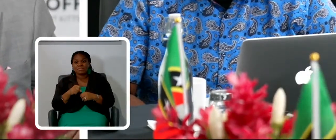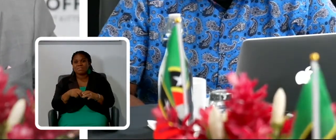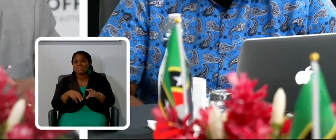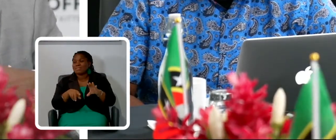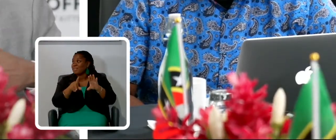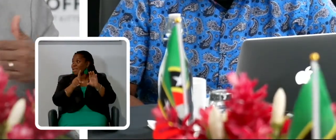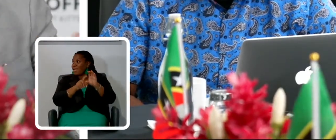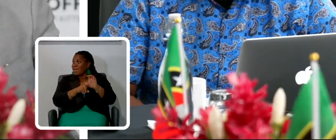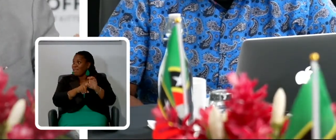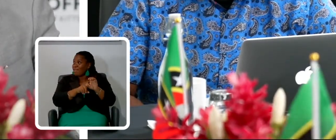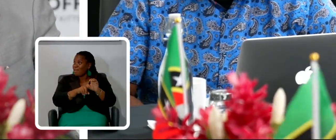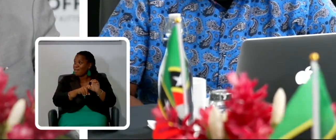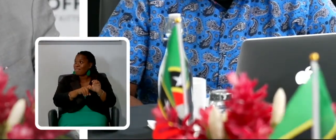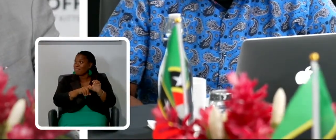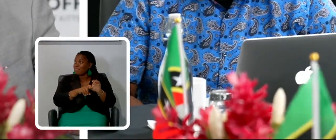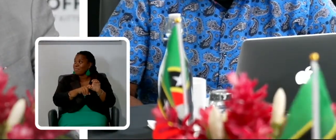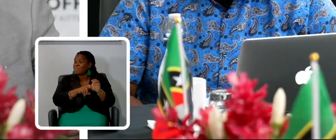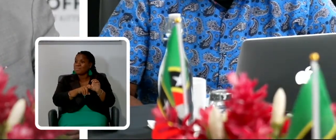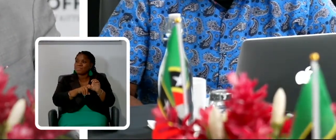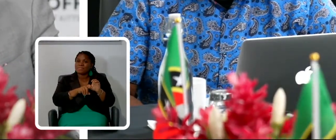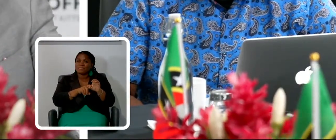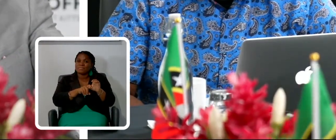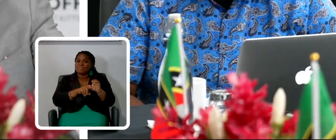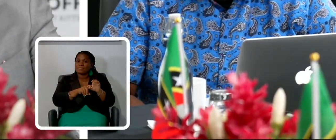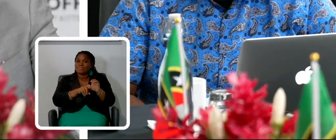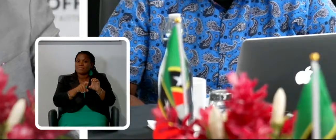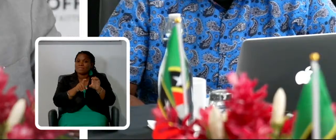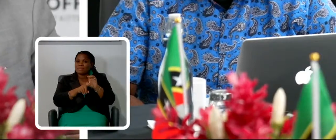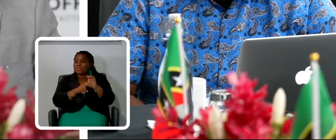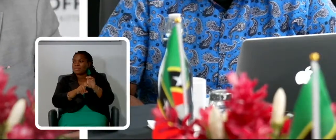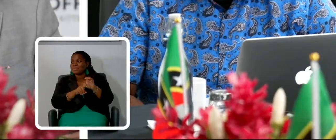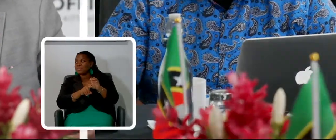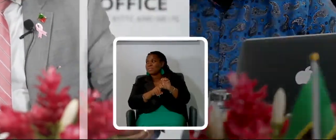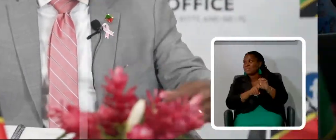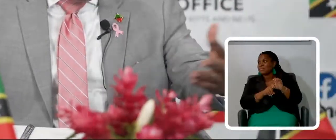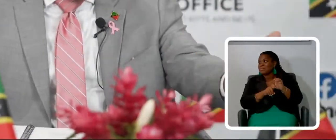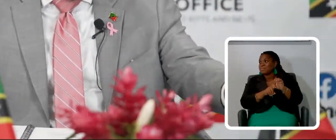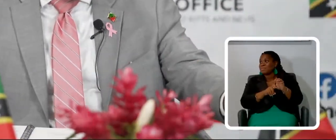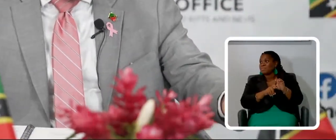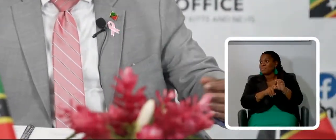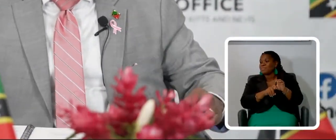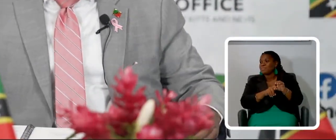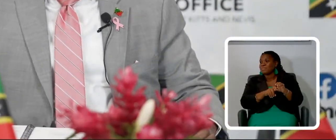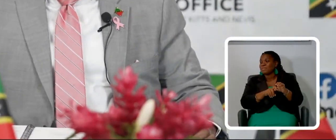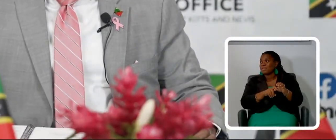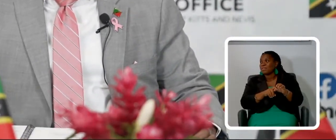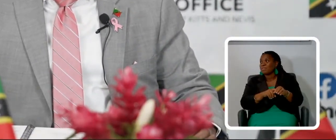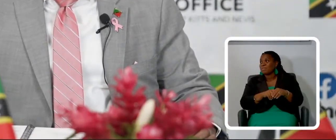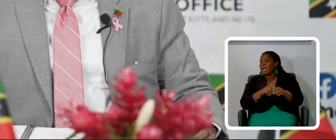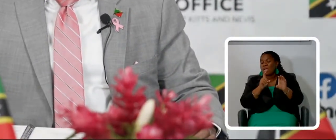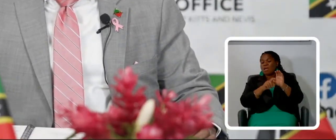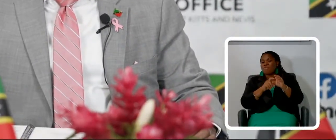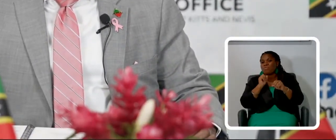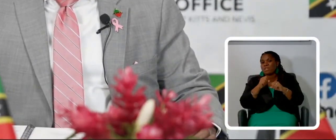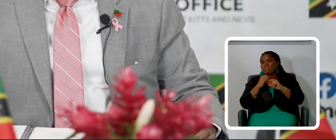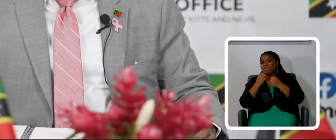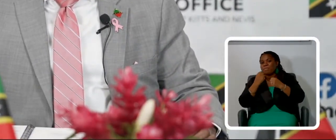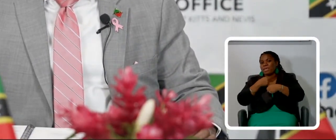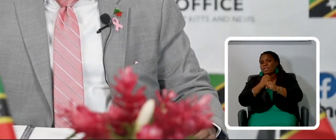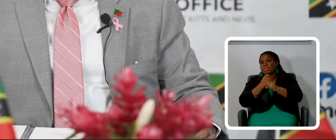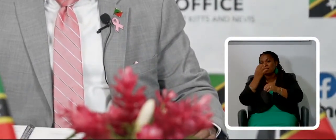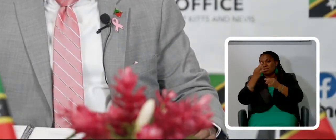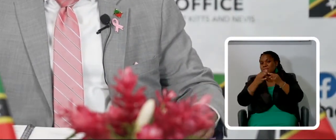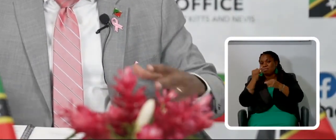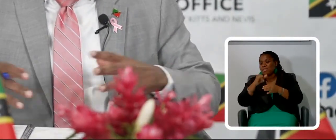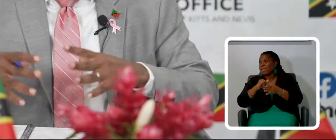and decide what its position with respect to that. All right.